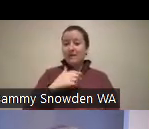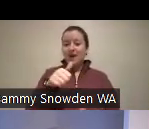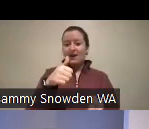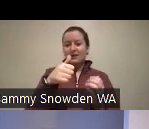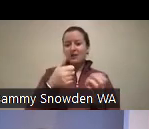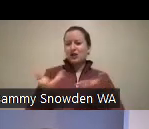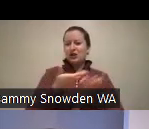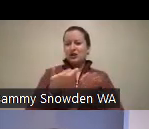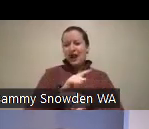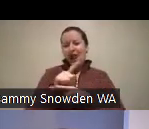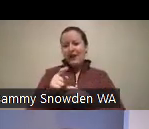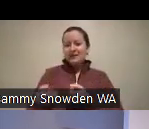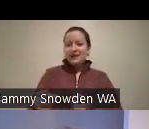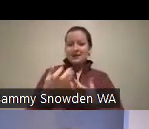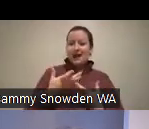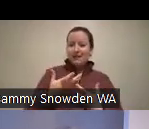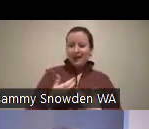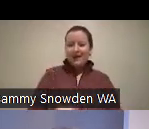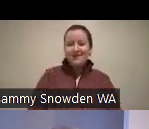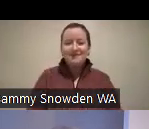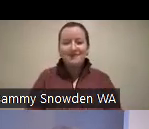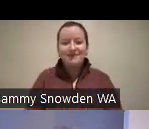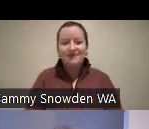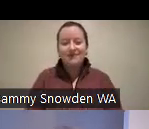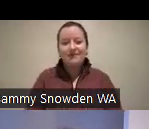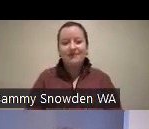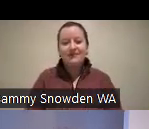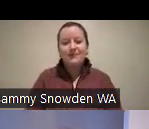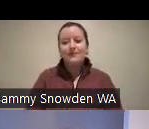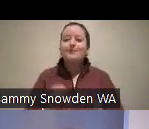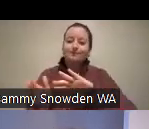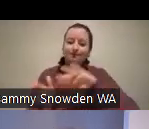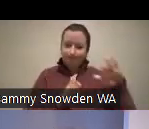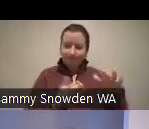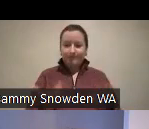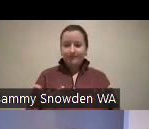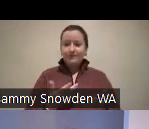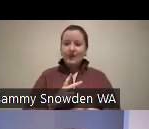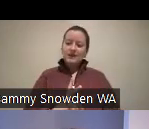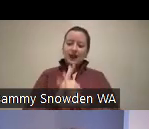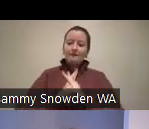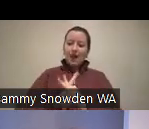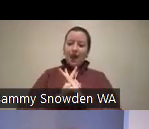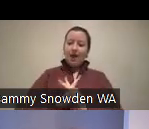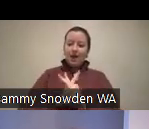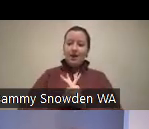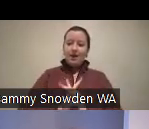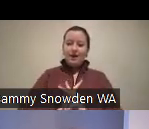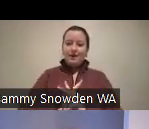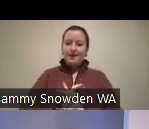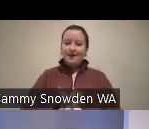Okay, right, so we're going to move on to our self-care section. So I wanted to do this just because it's something I need